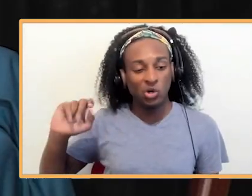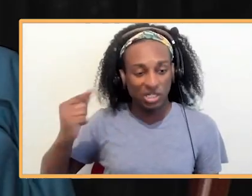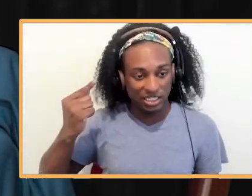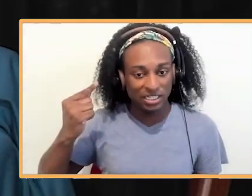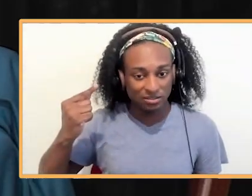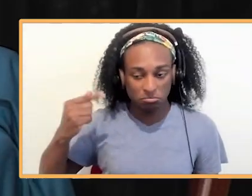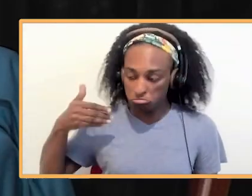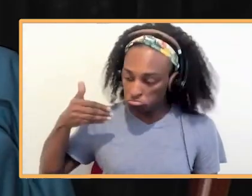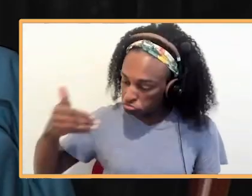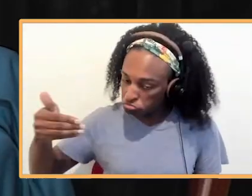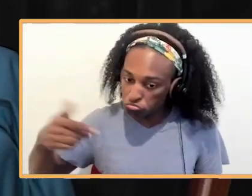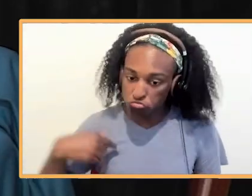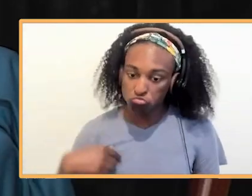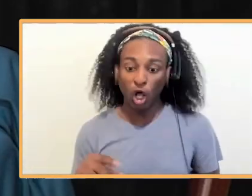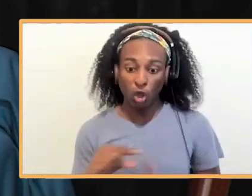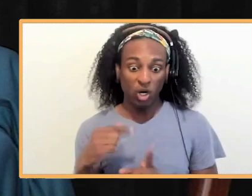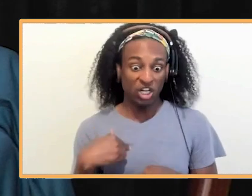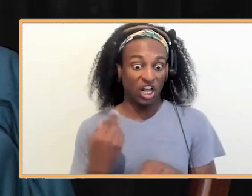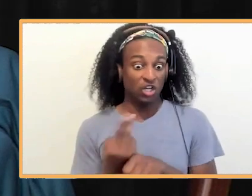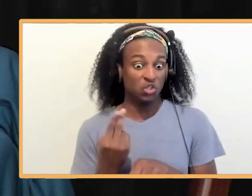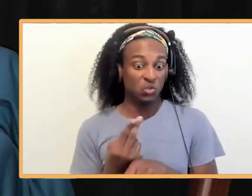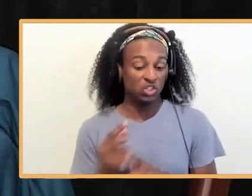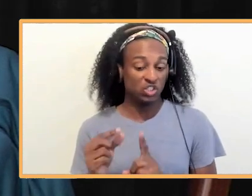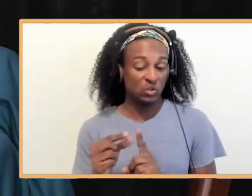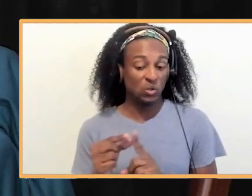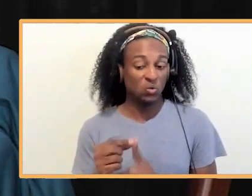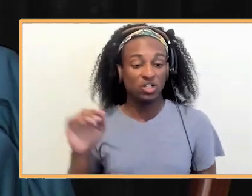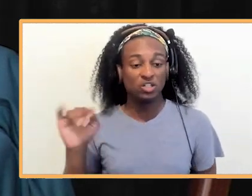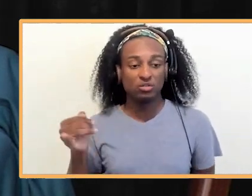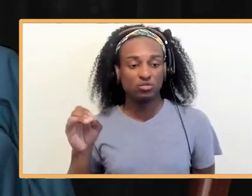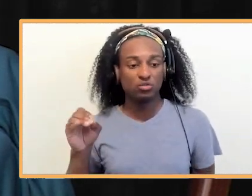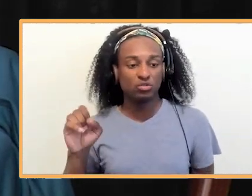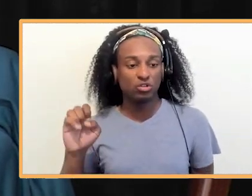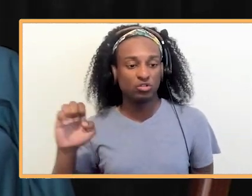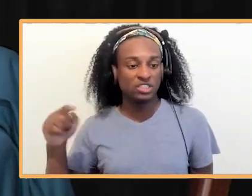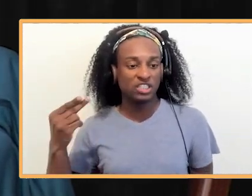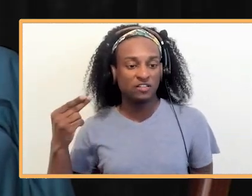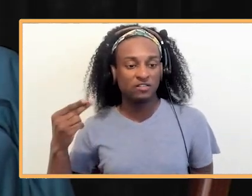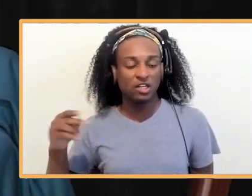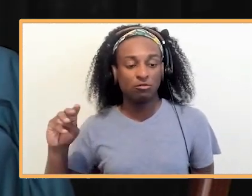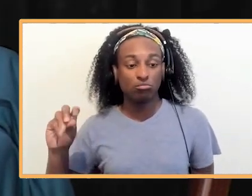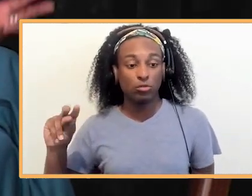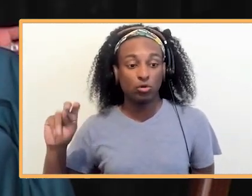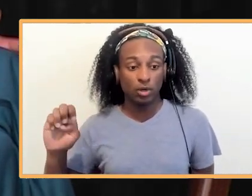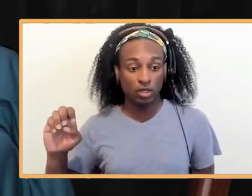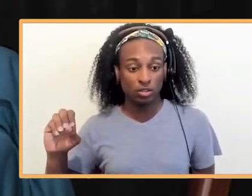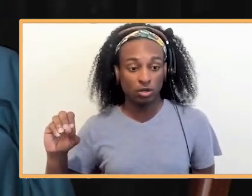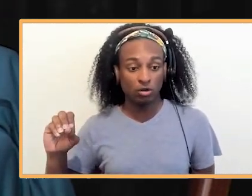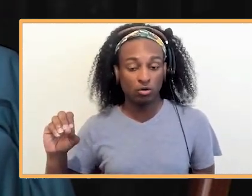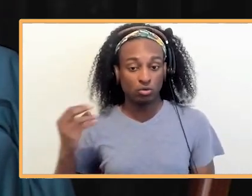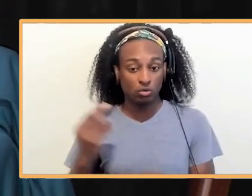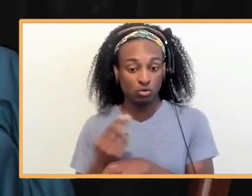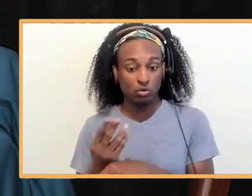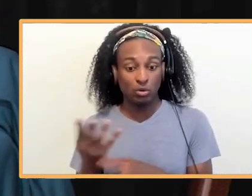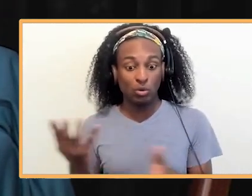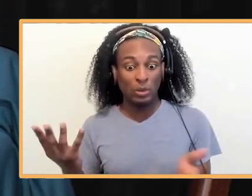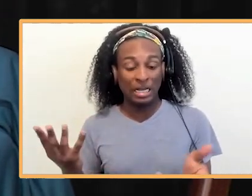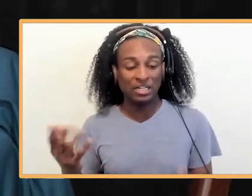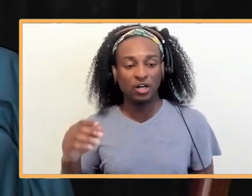is source, right? At source, all of the labels disappear.